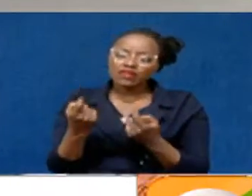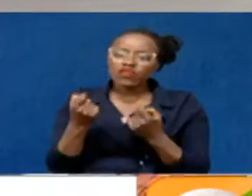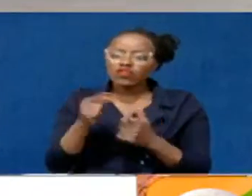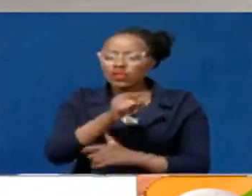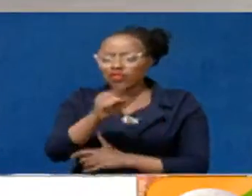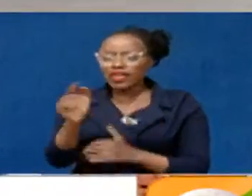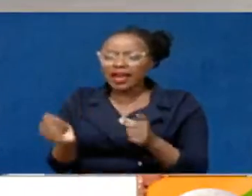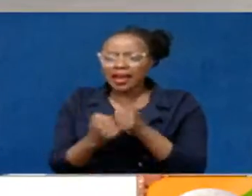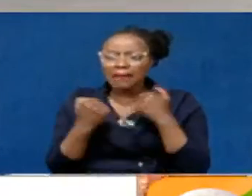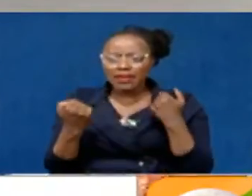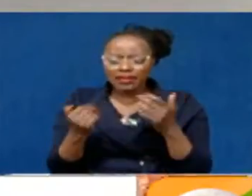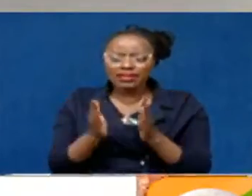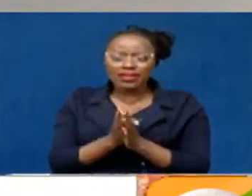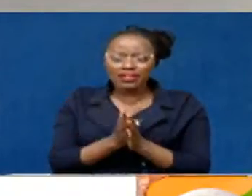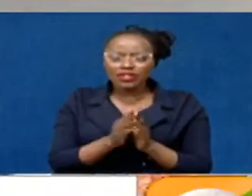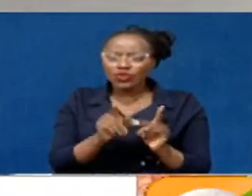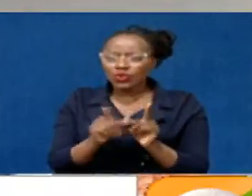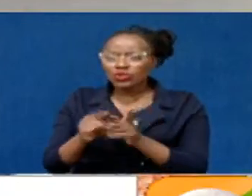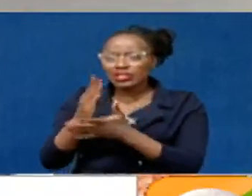of them, you know,